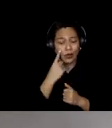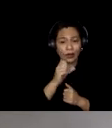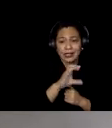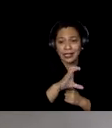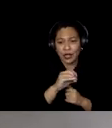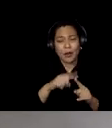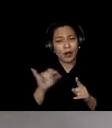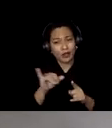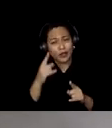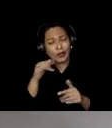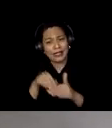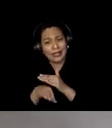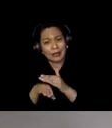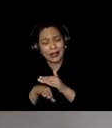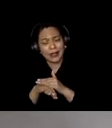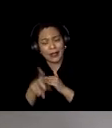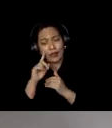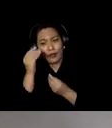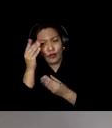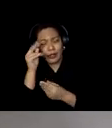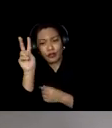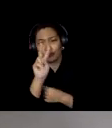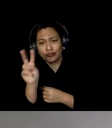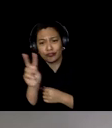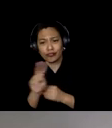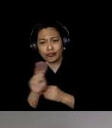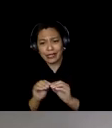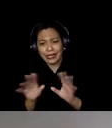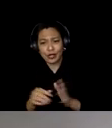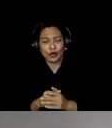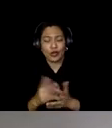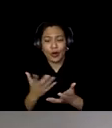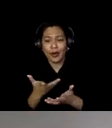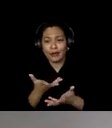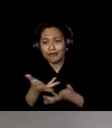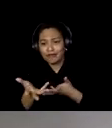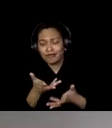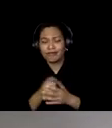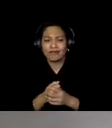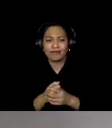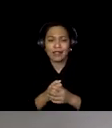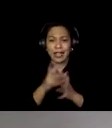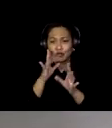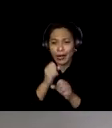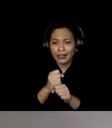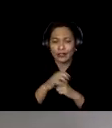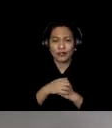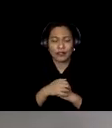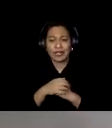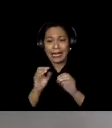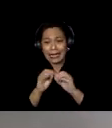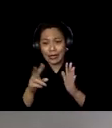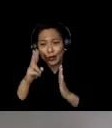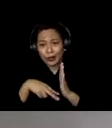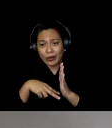accessibility purposes. You want your website to be engaging, attractive, readable. And part of the reason for this